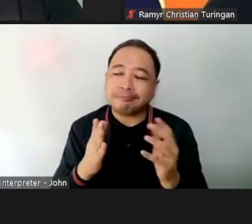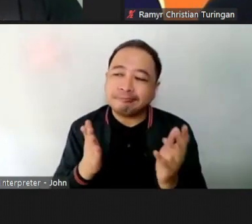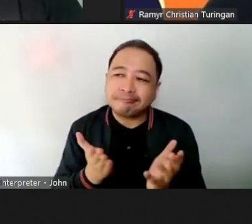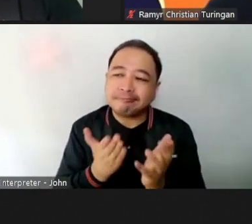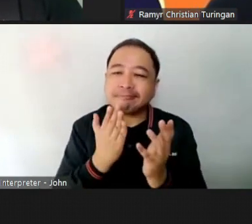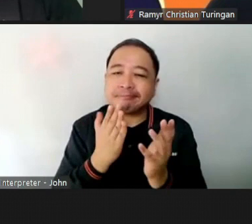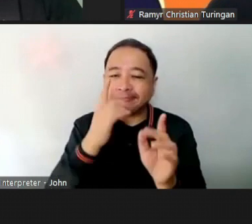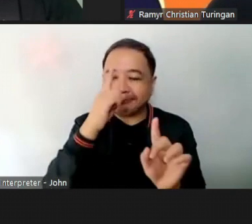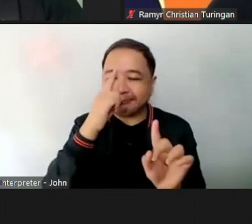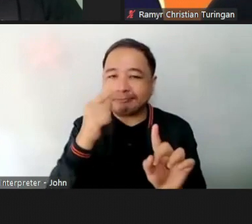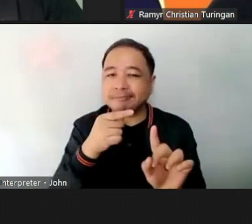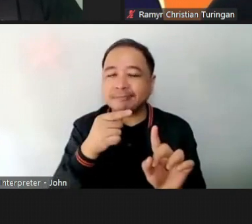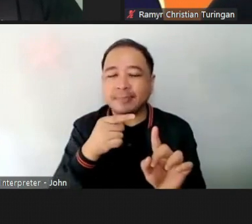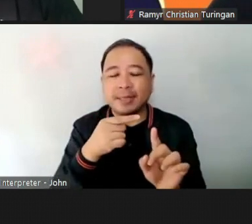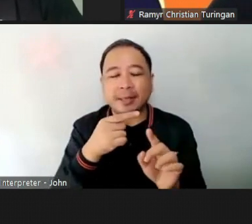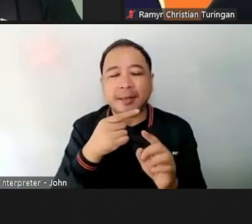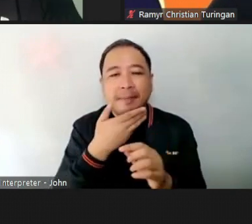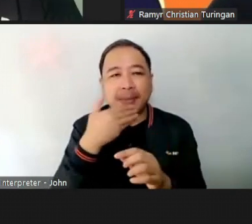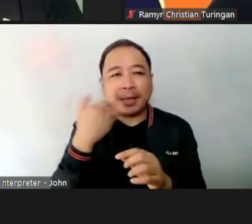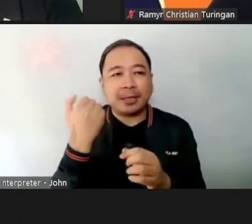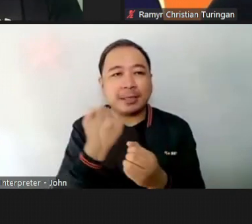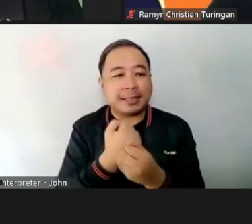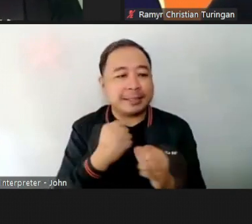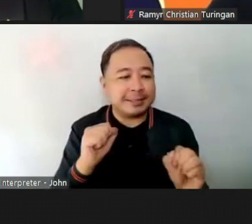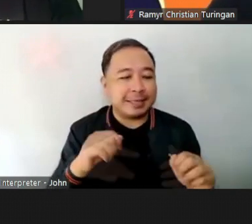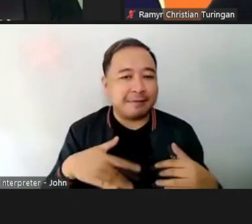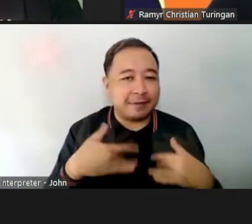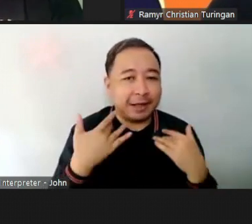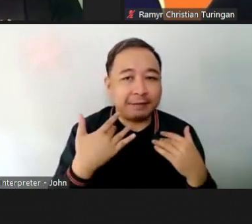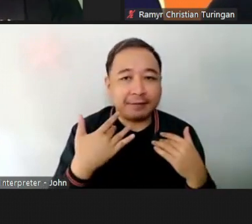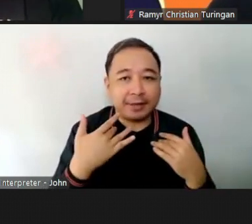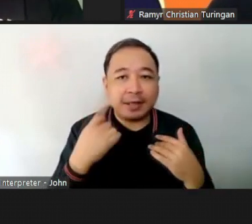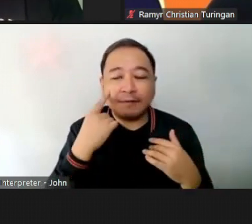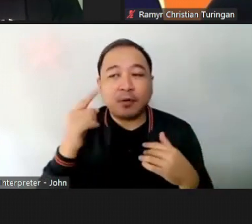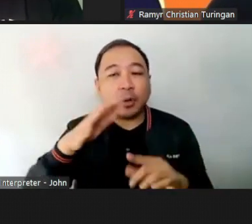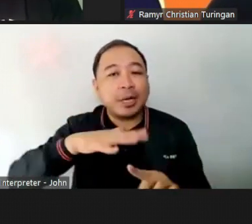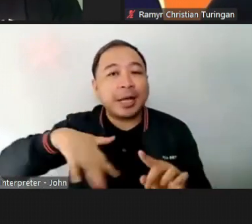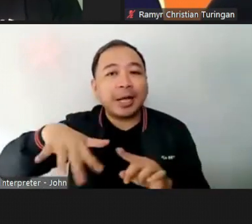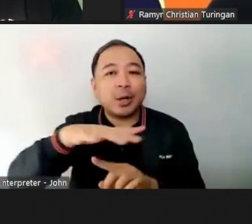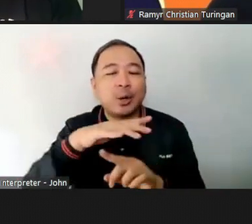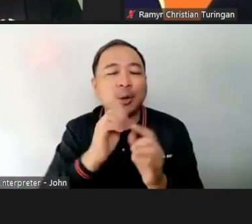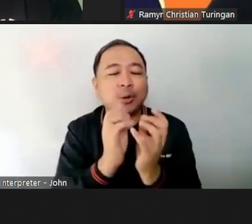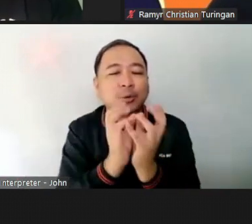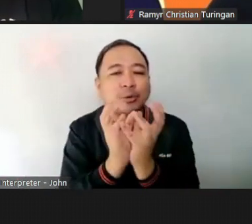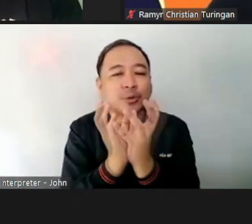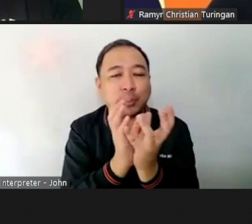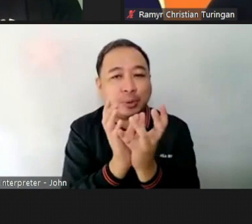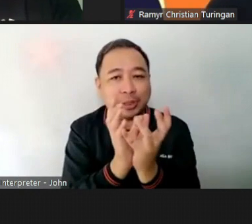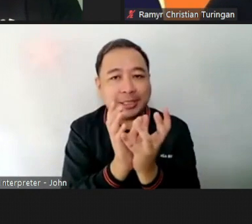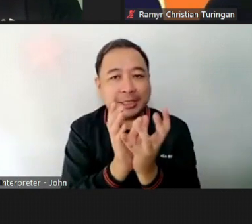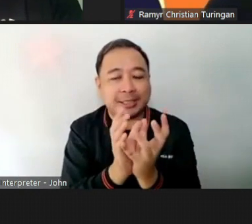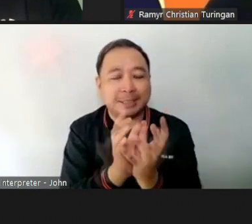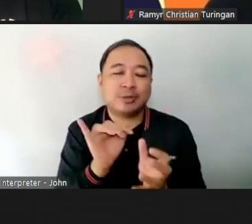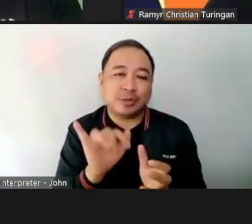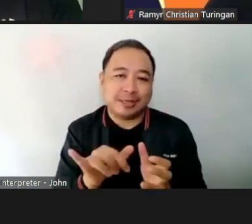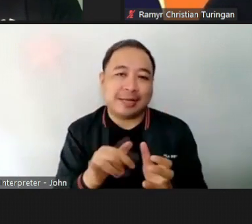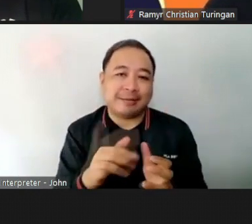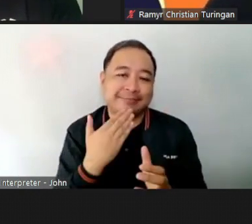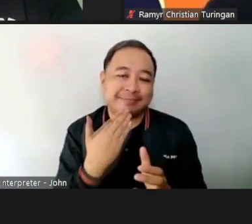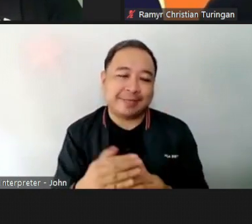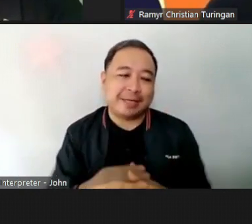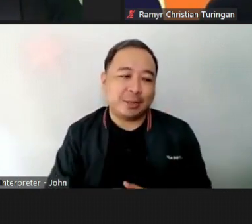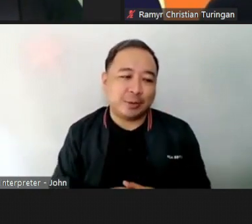better and safe lives for youth and children in this society. So that is all, Kuya Neo. Thank you very much,